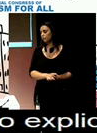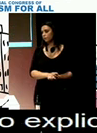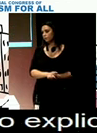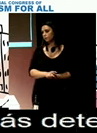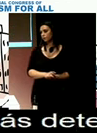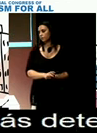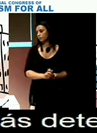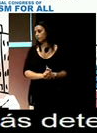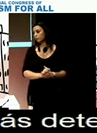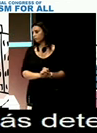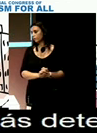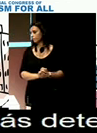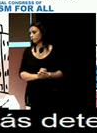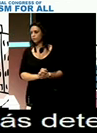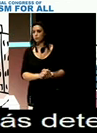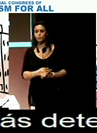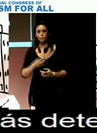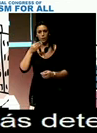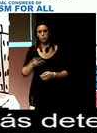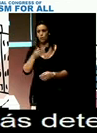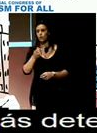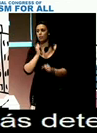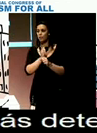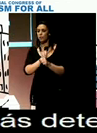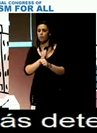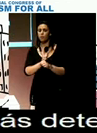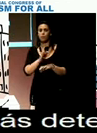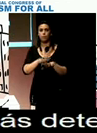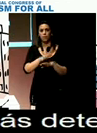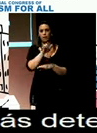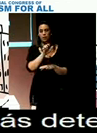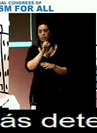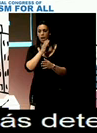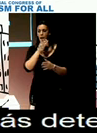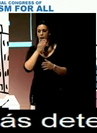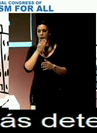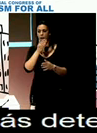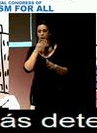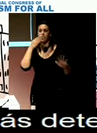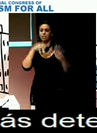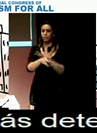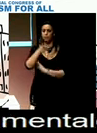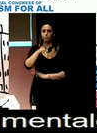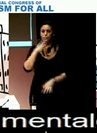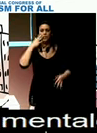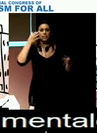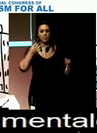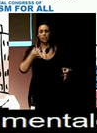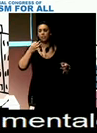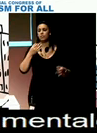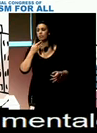to talk about the city walls. We have to continue working so that accessibility become a real